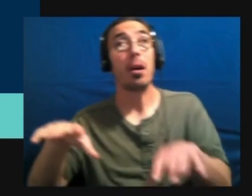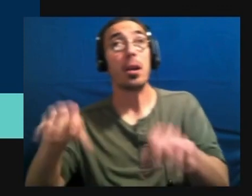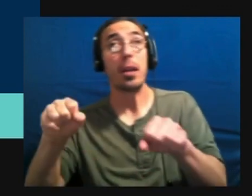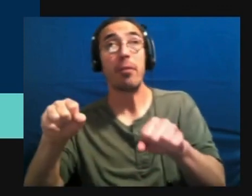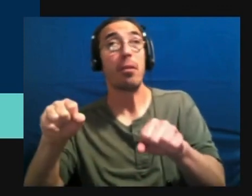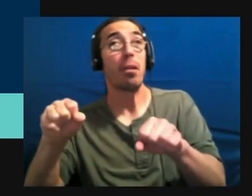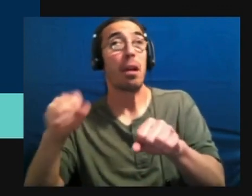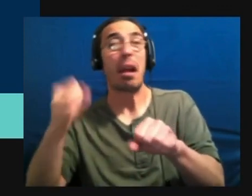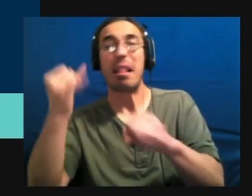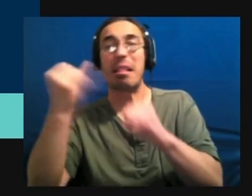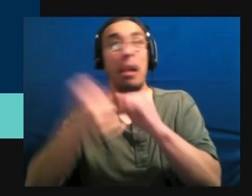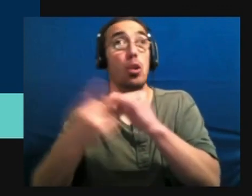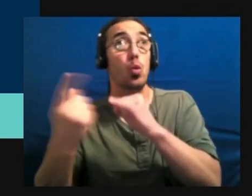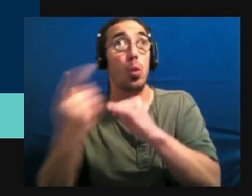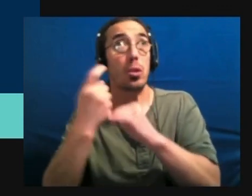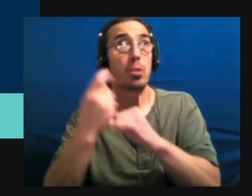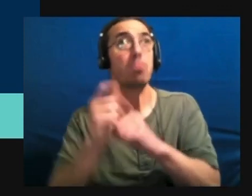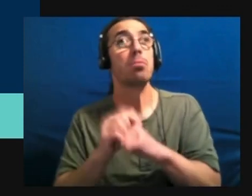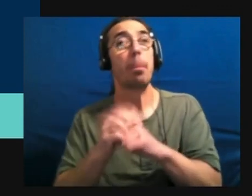we close?